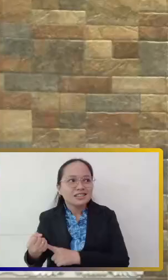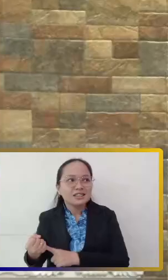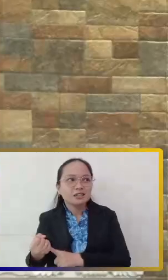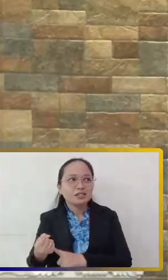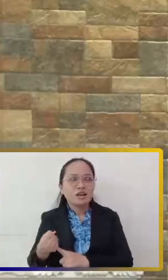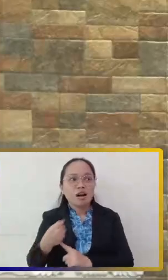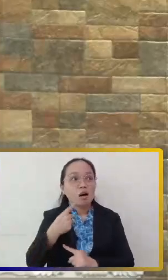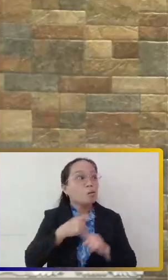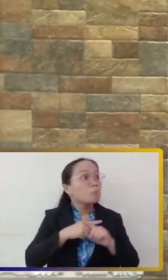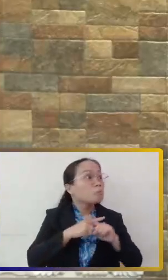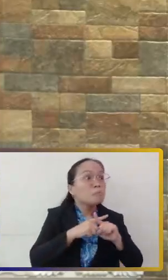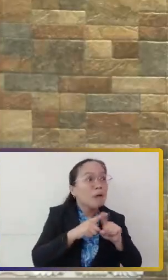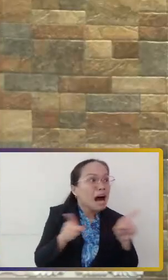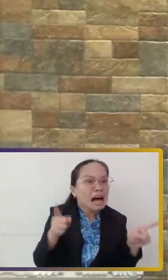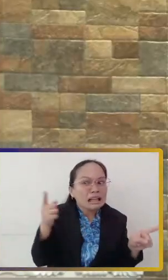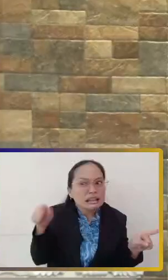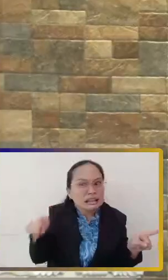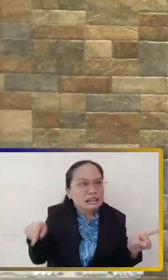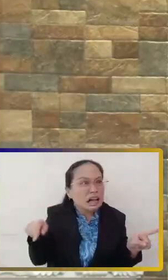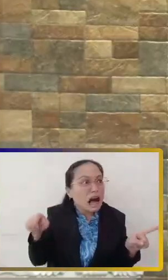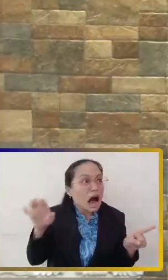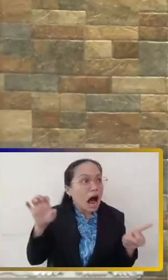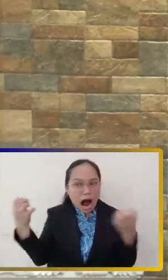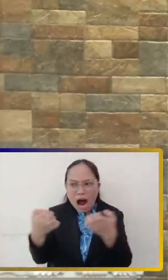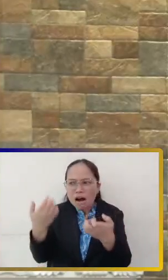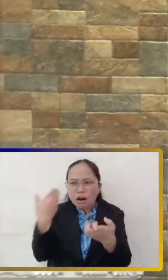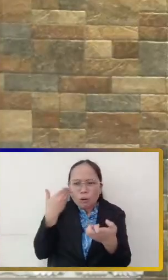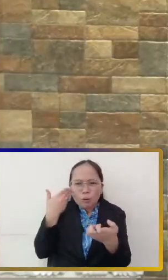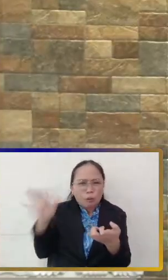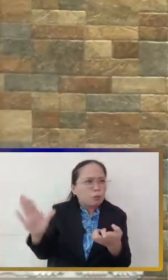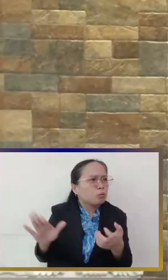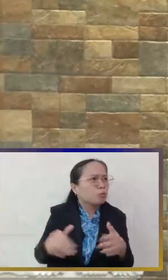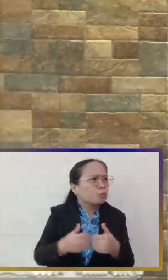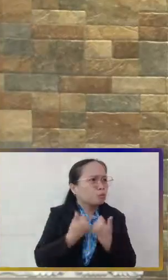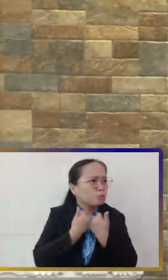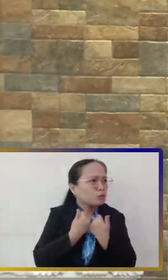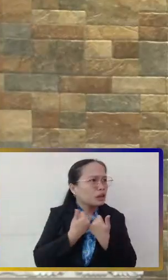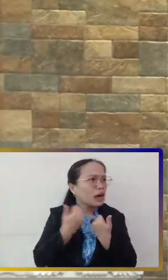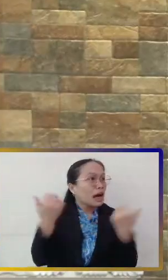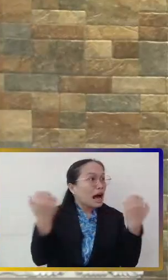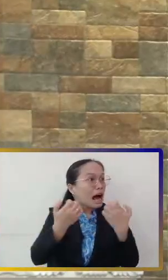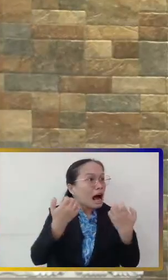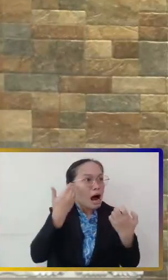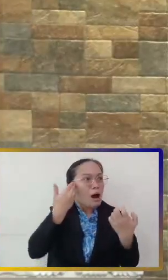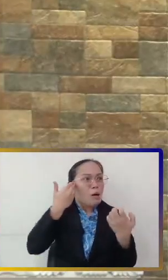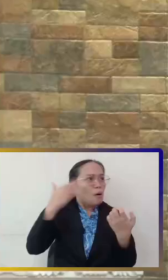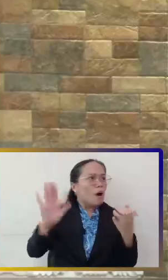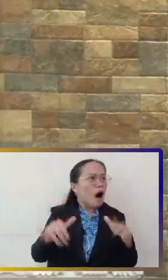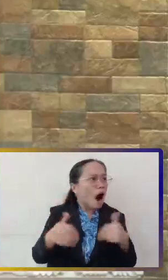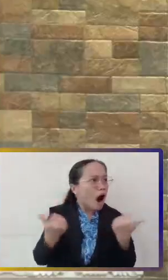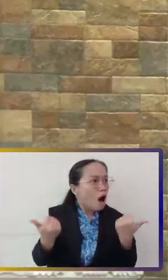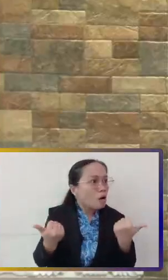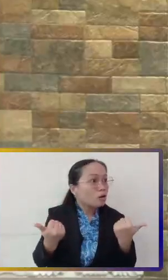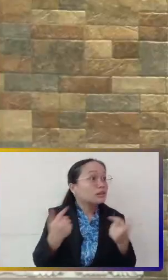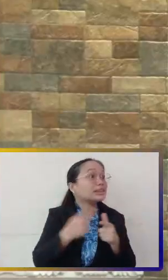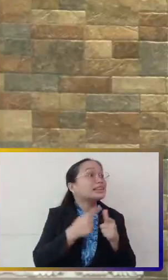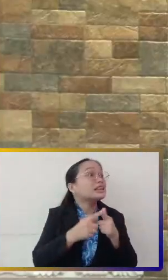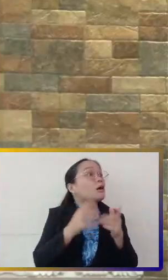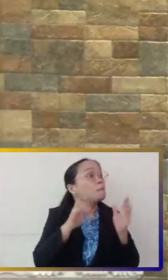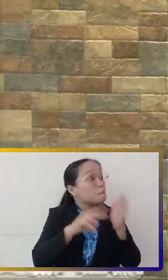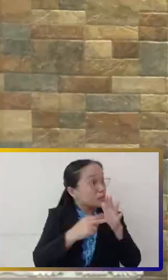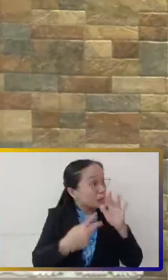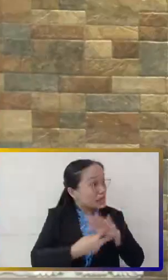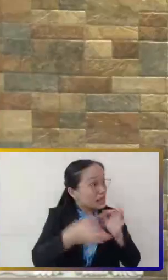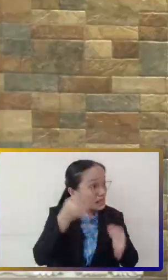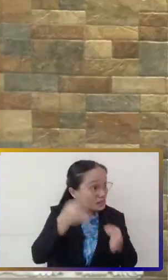is, they do not know how to handle it. In other words, back to the worship, if worship is